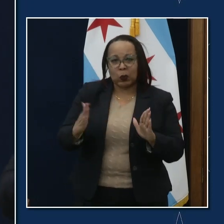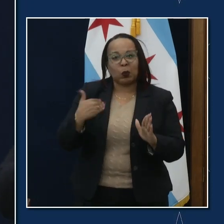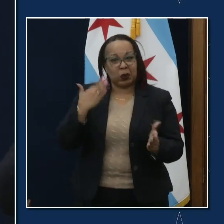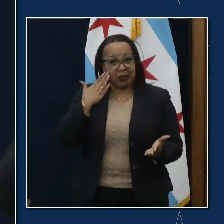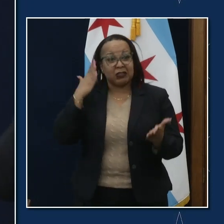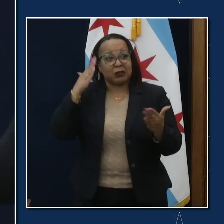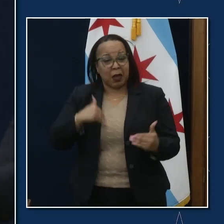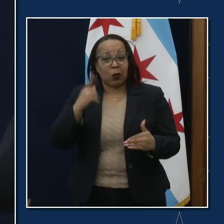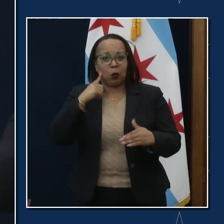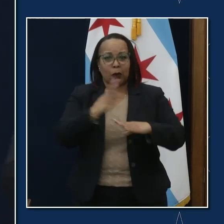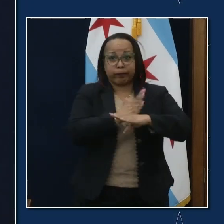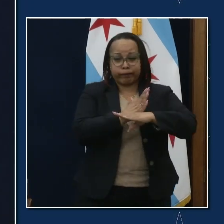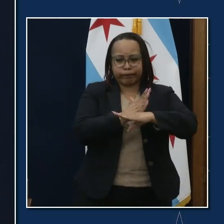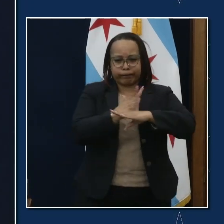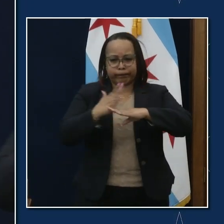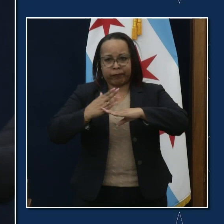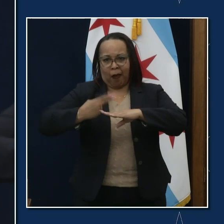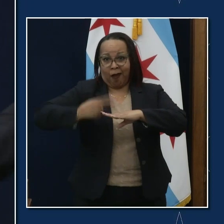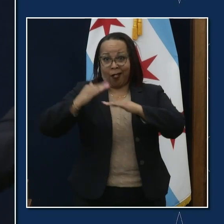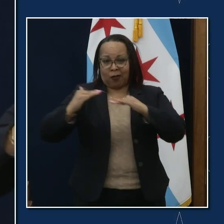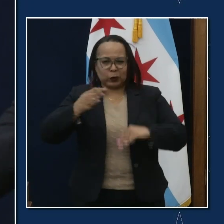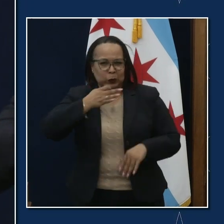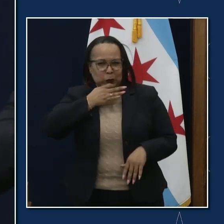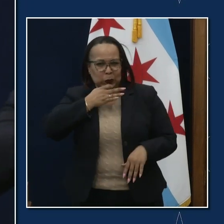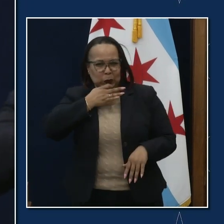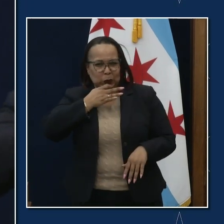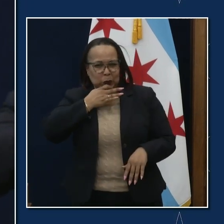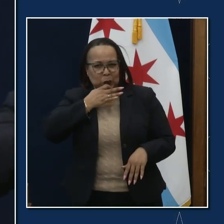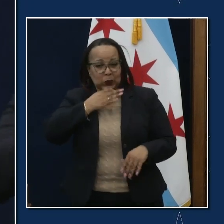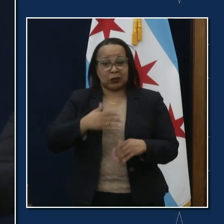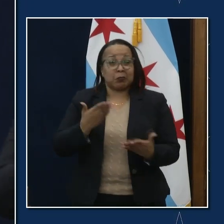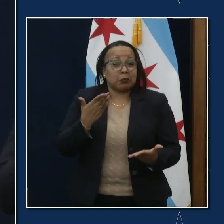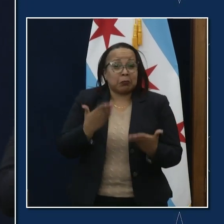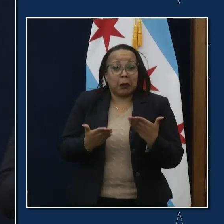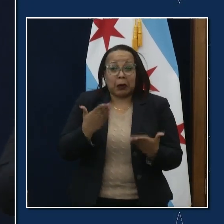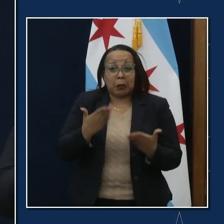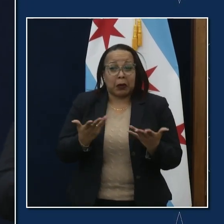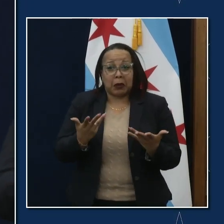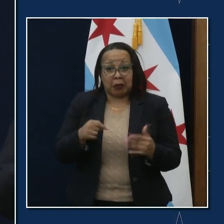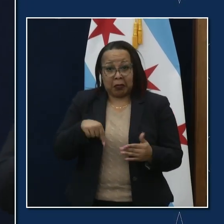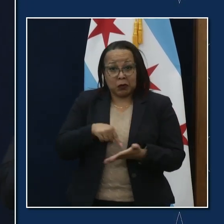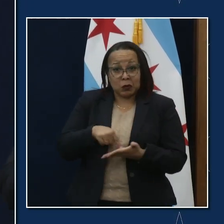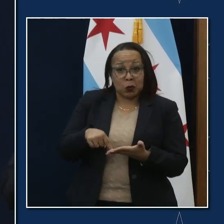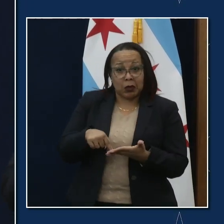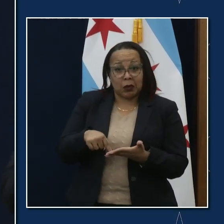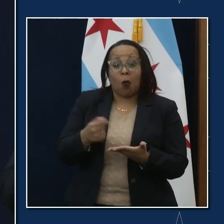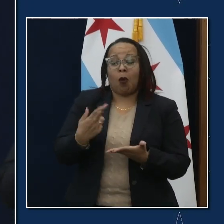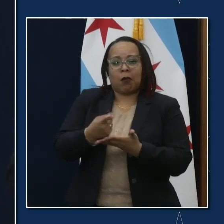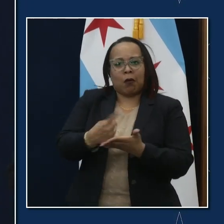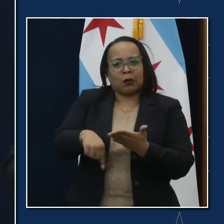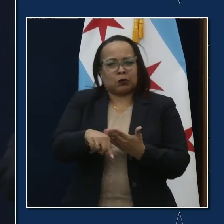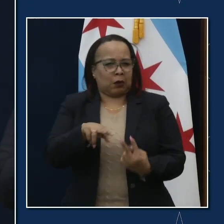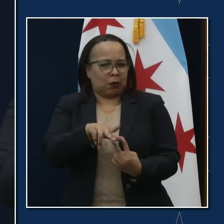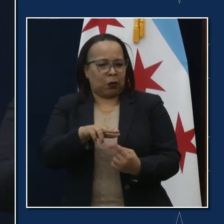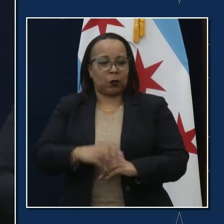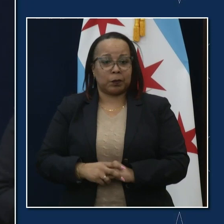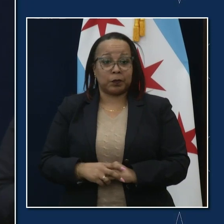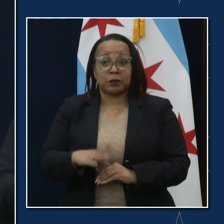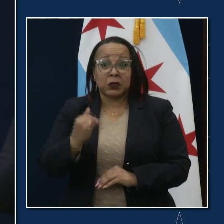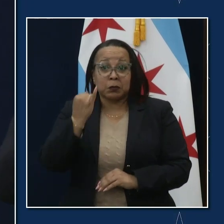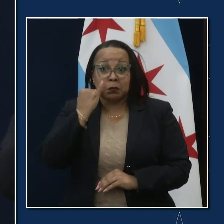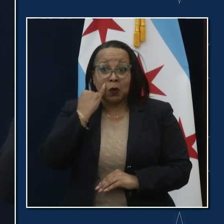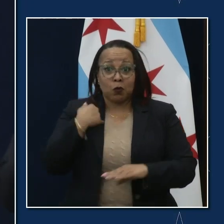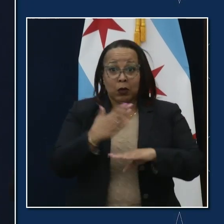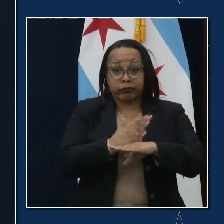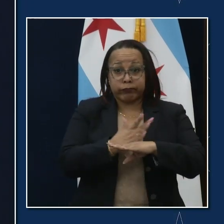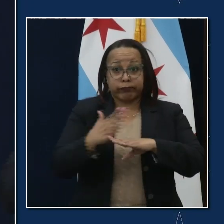to reach the high level soon, perhaps as early as this week or next. And if we do, we